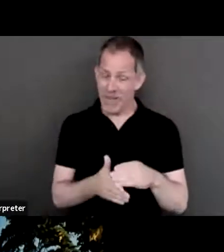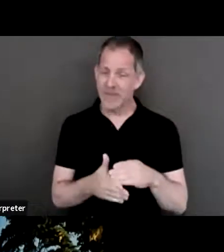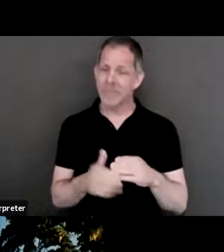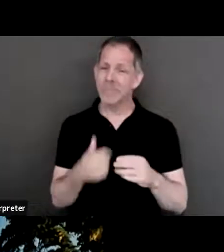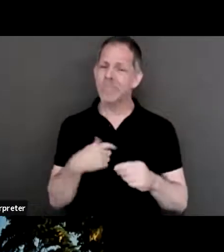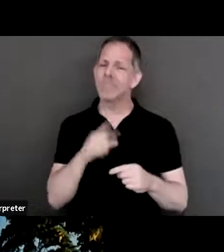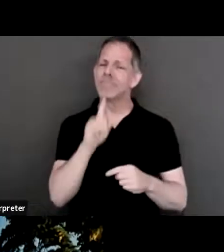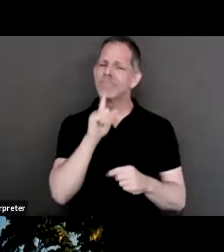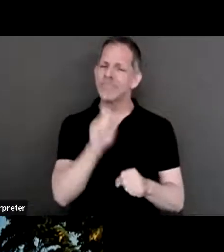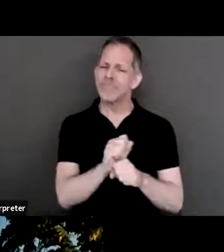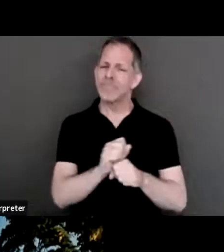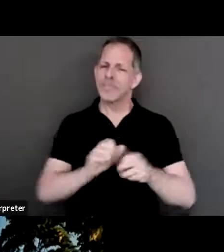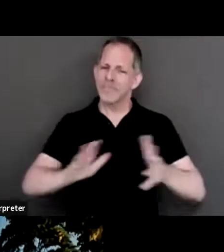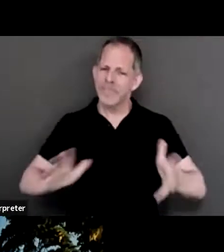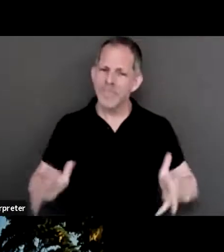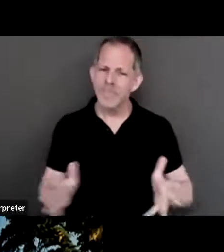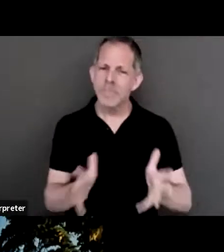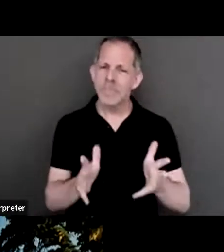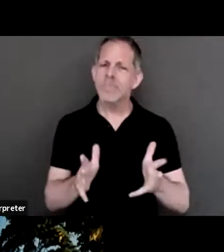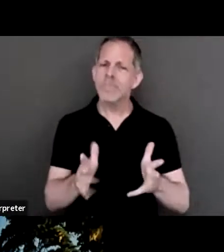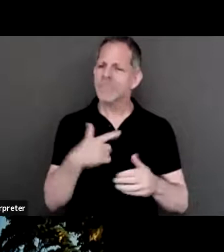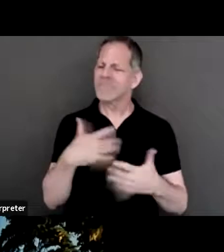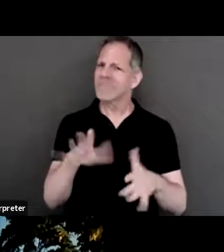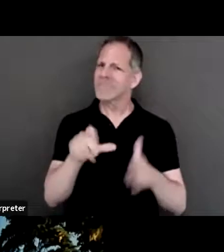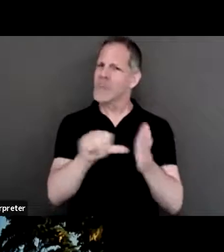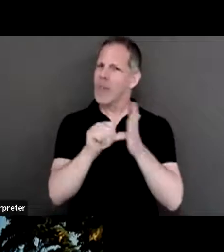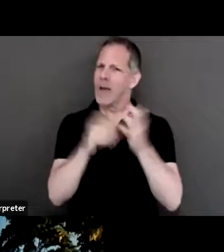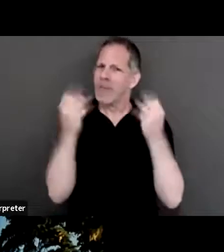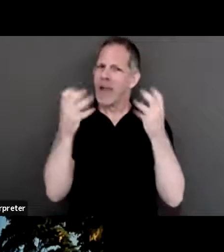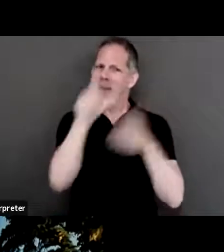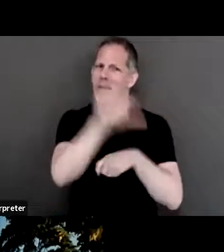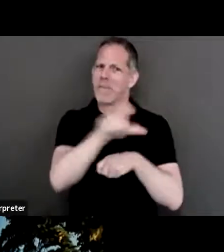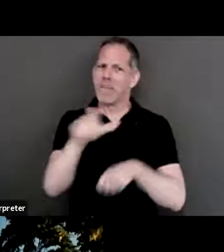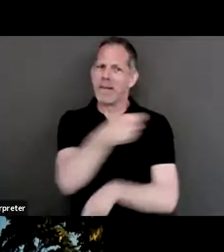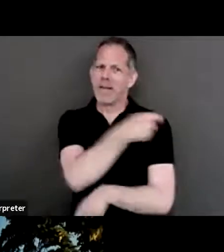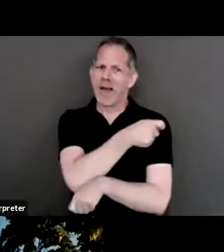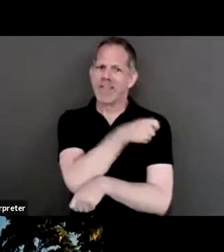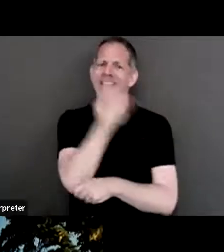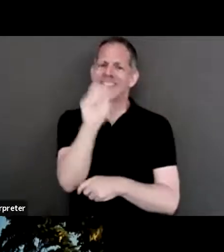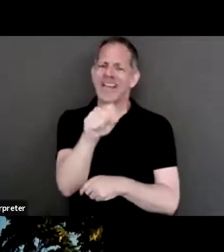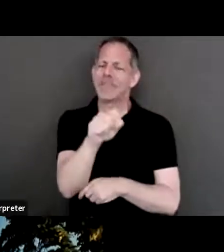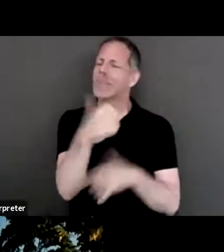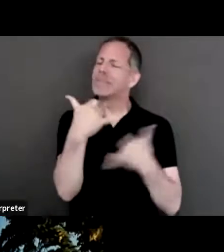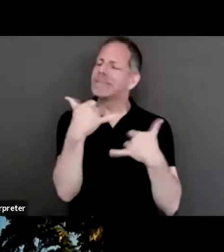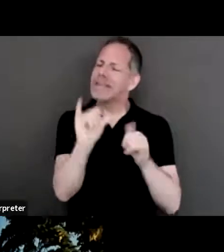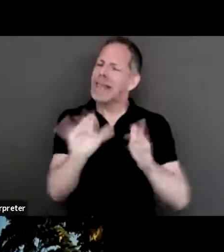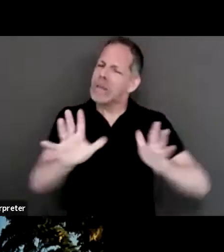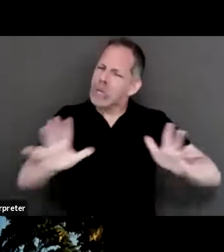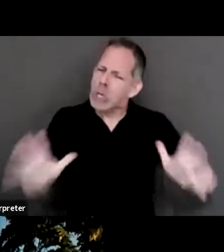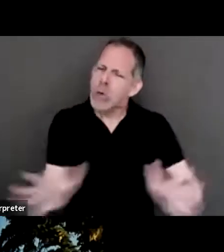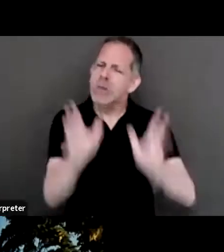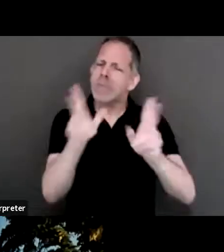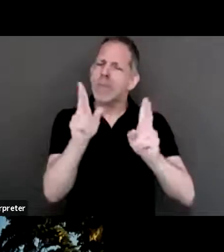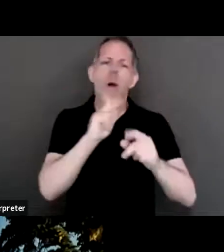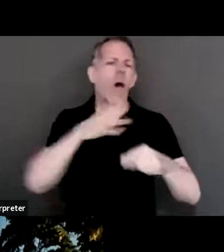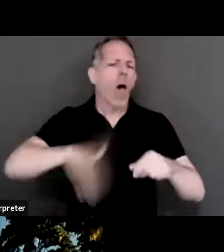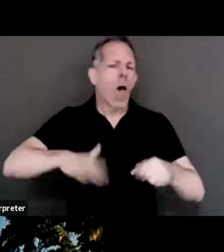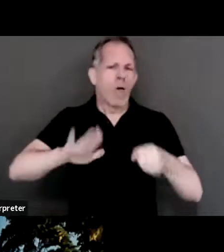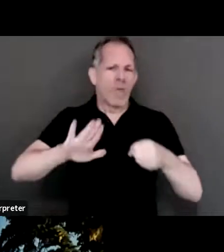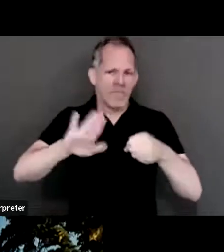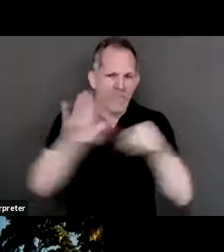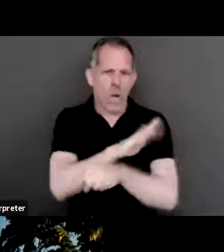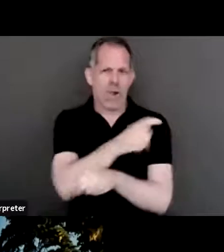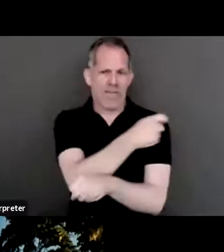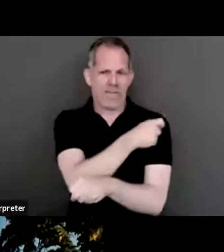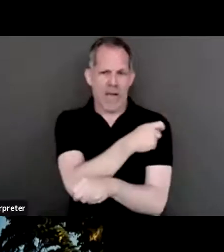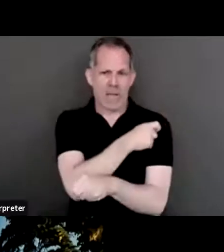really need to rely on unvaccinated individuals to, one, get vaccinated, and two, mask up